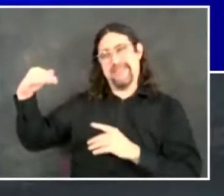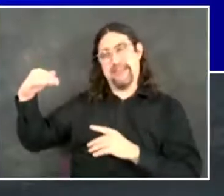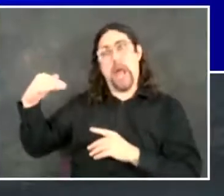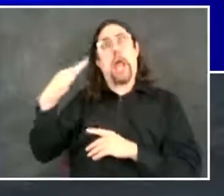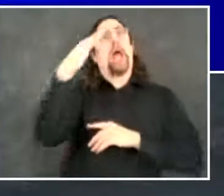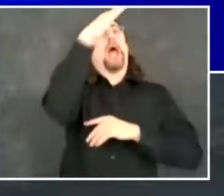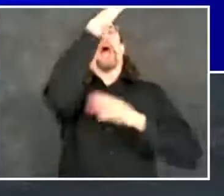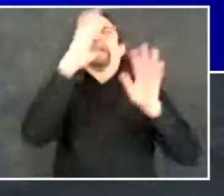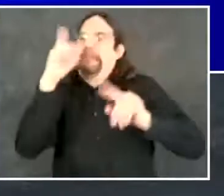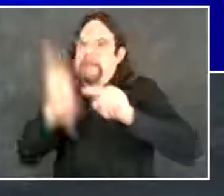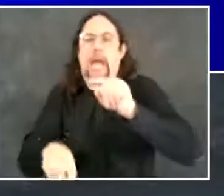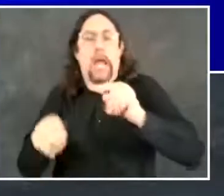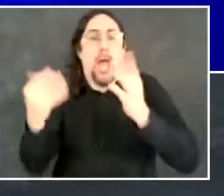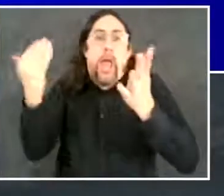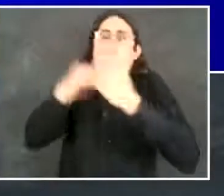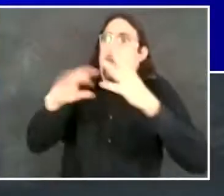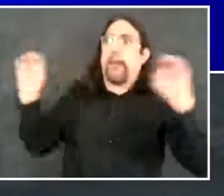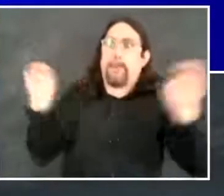Okay, indicator number 3,